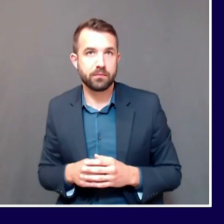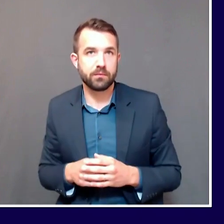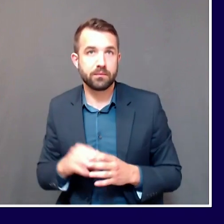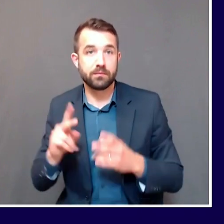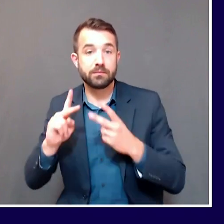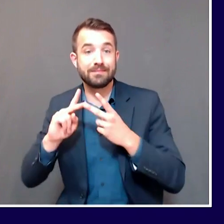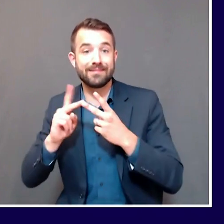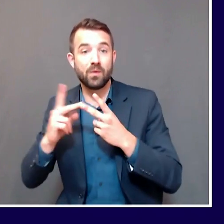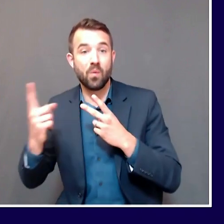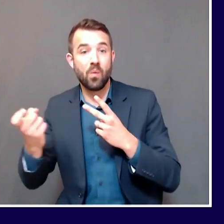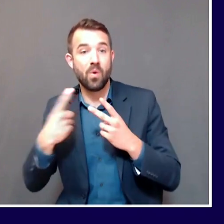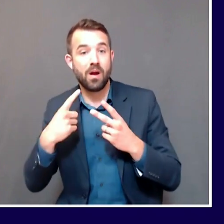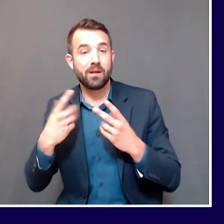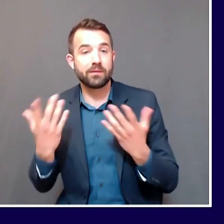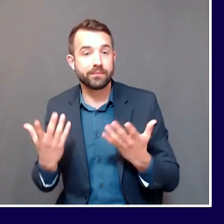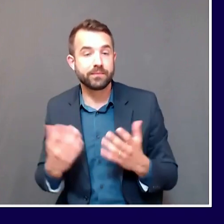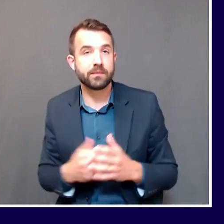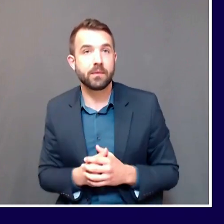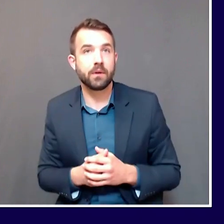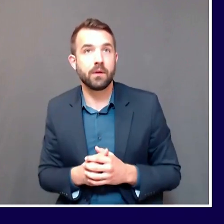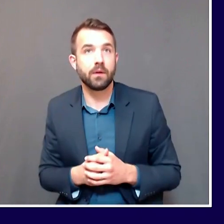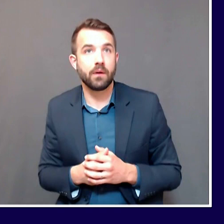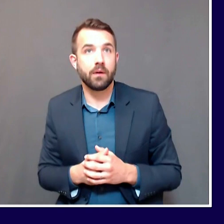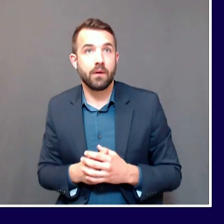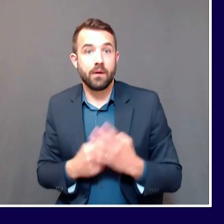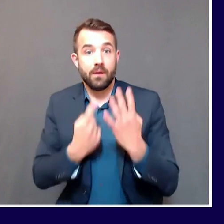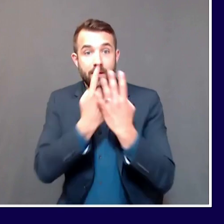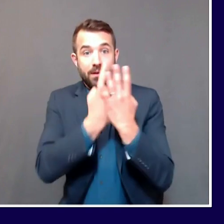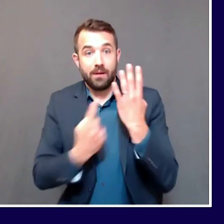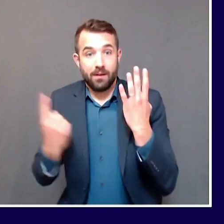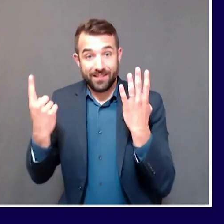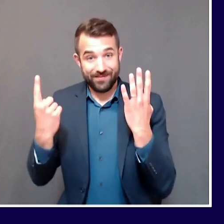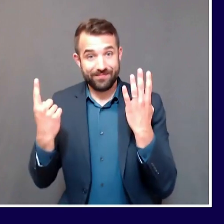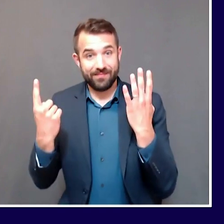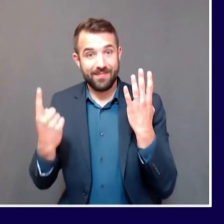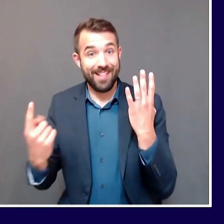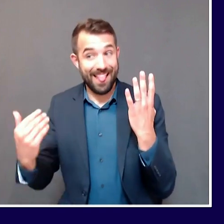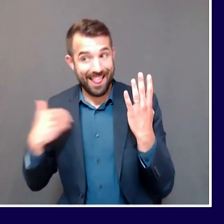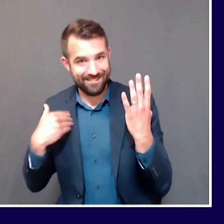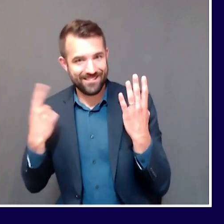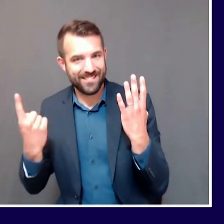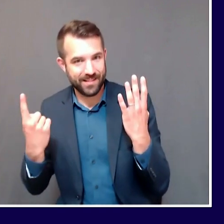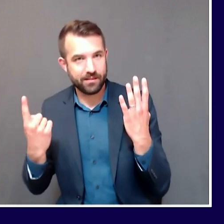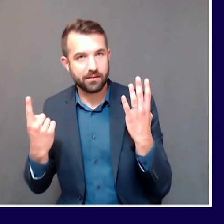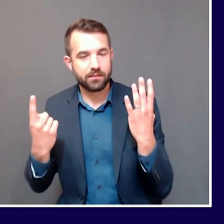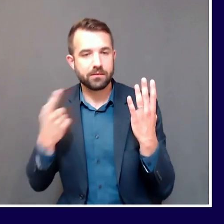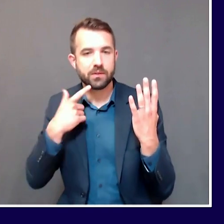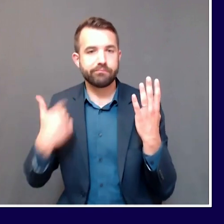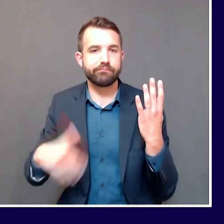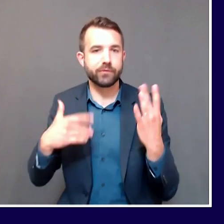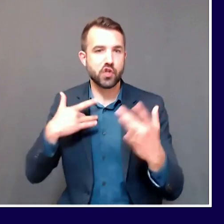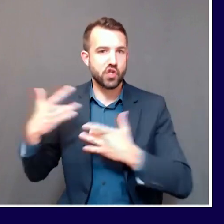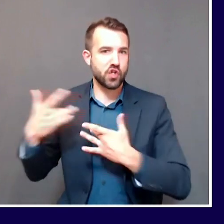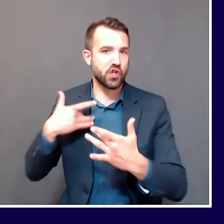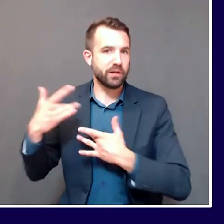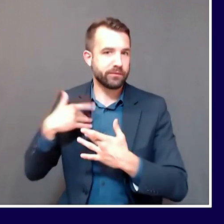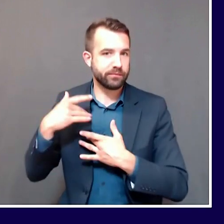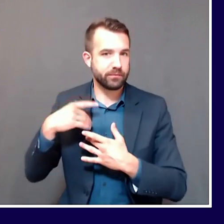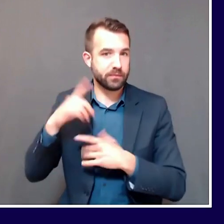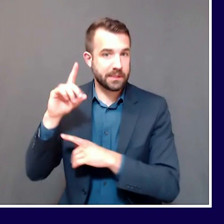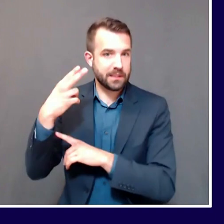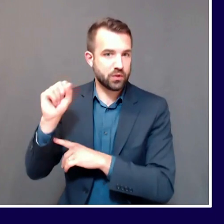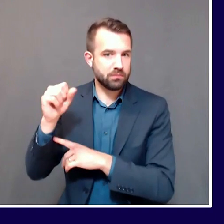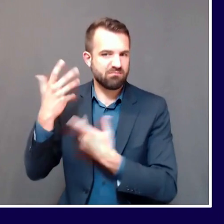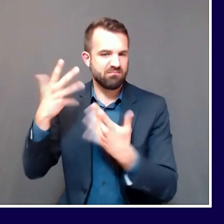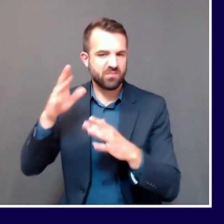racial disparities in COVID-19 alarming. This is a code red activity for the Department of Health and Human Services. Seeing